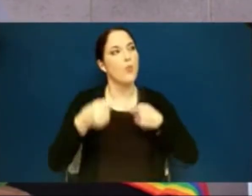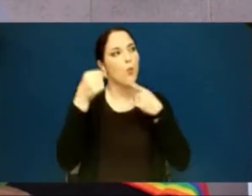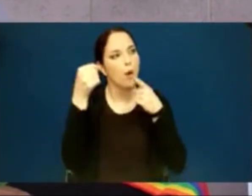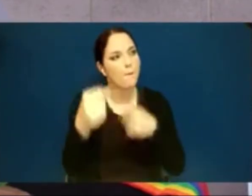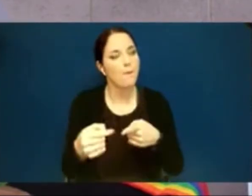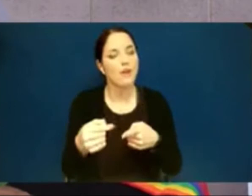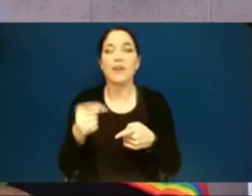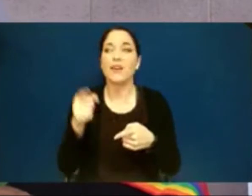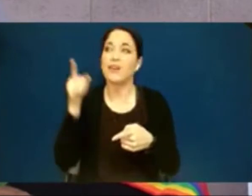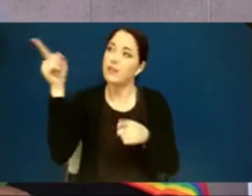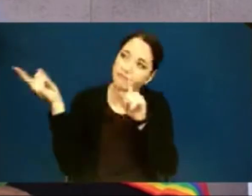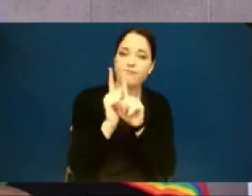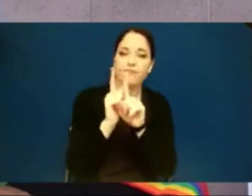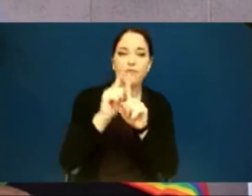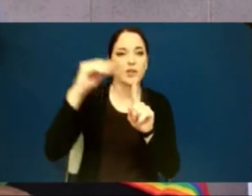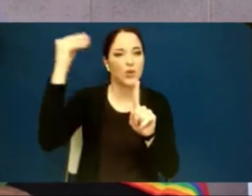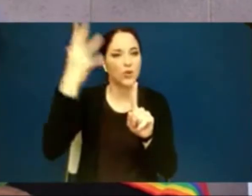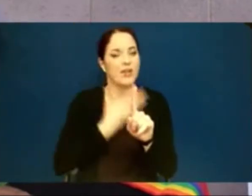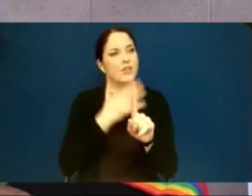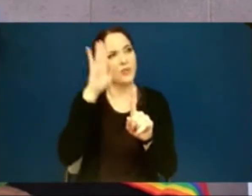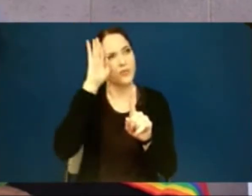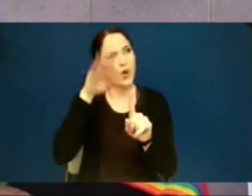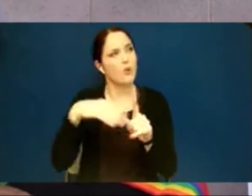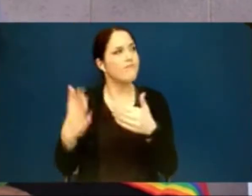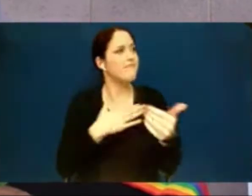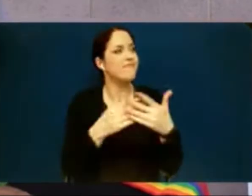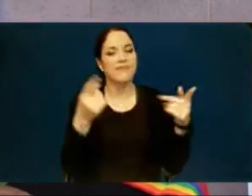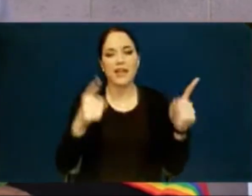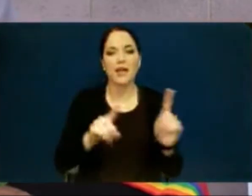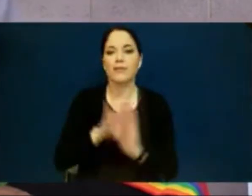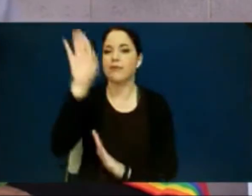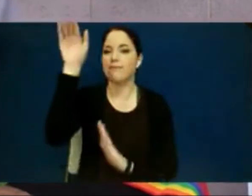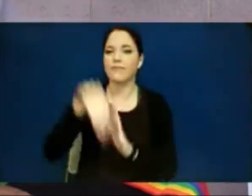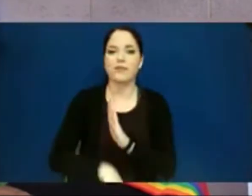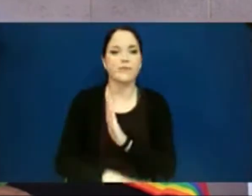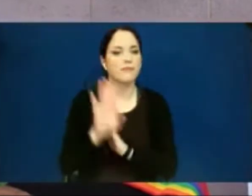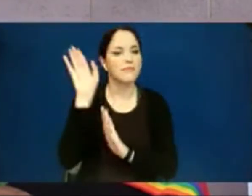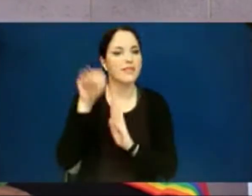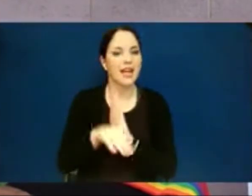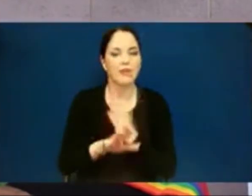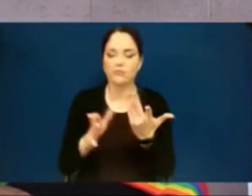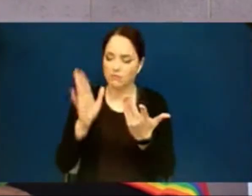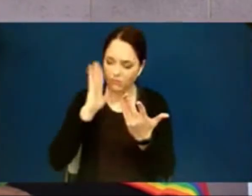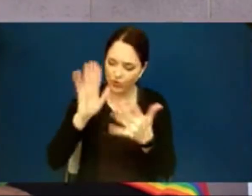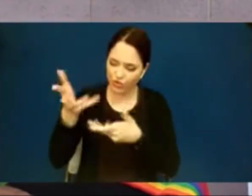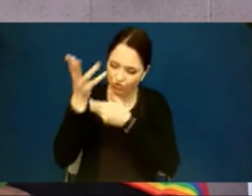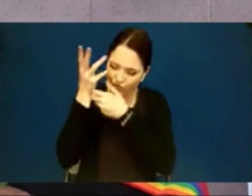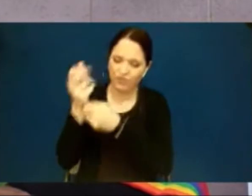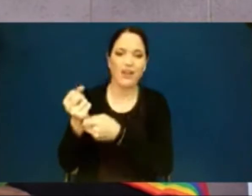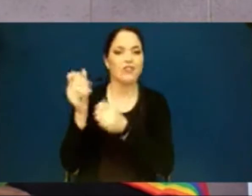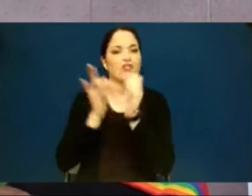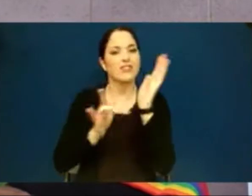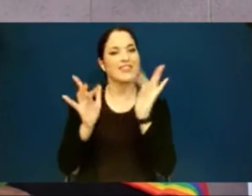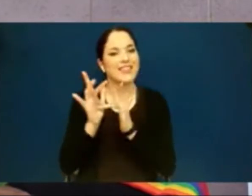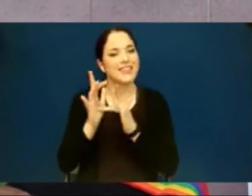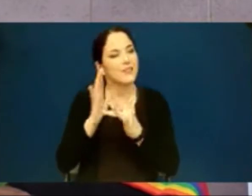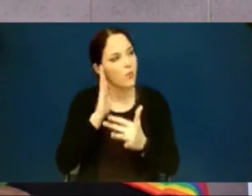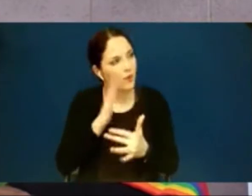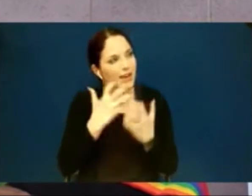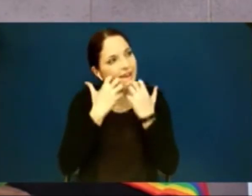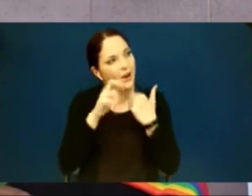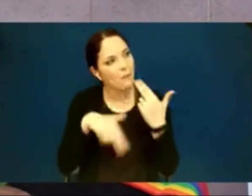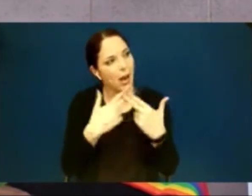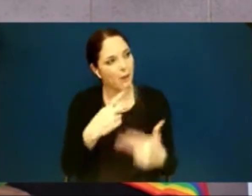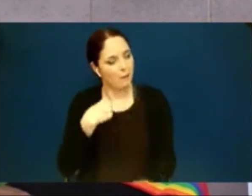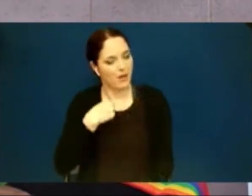the bleakest, most treacherous places. The grace to trust that Jesus cares even when I'm drowning.